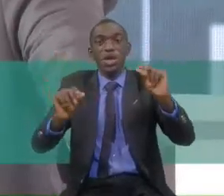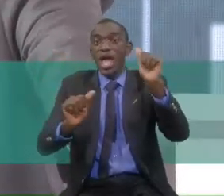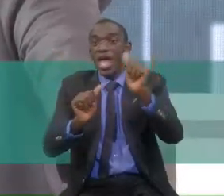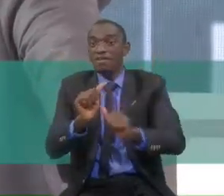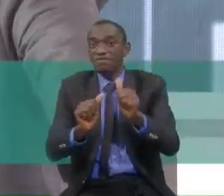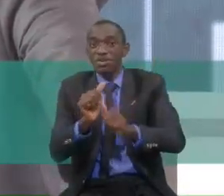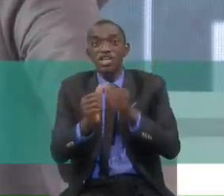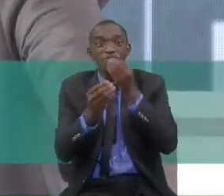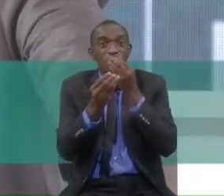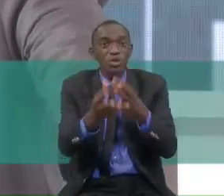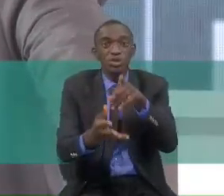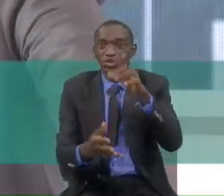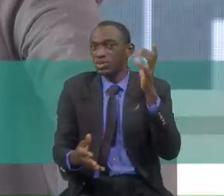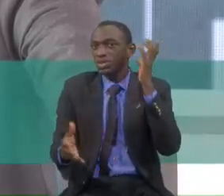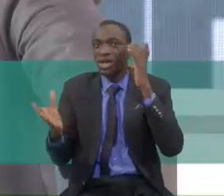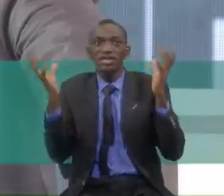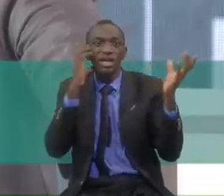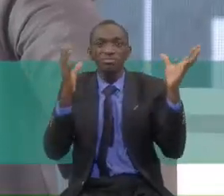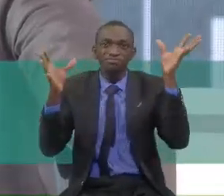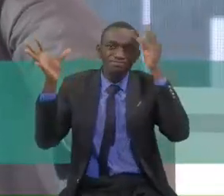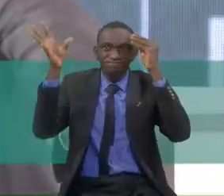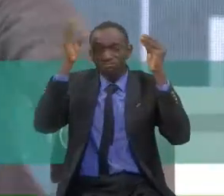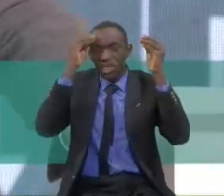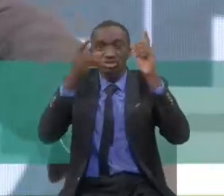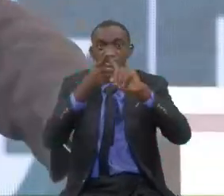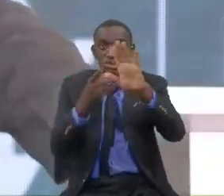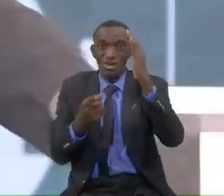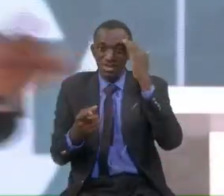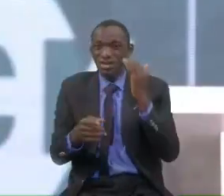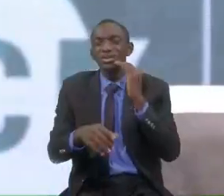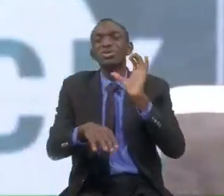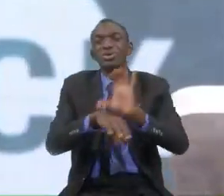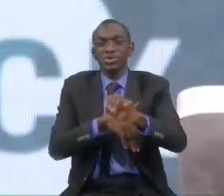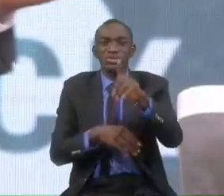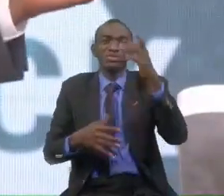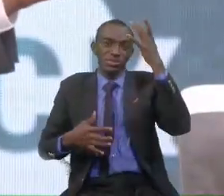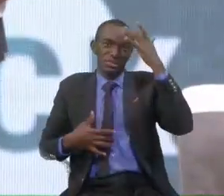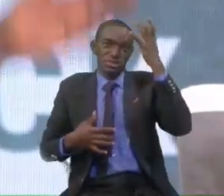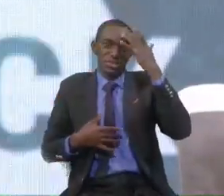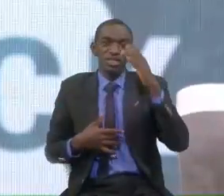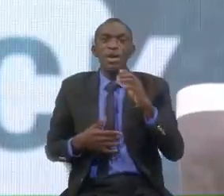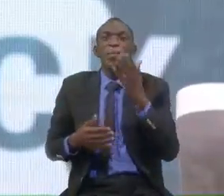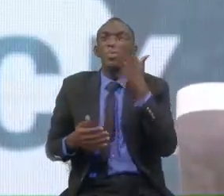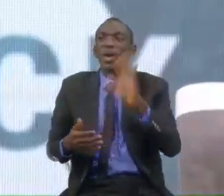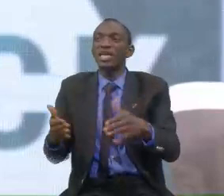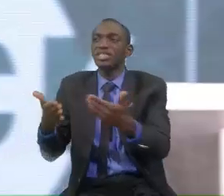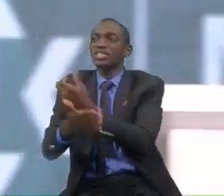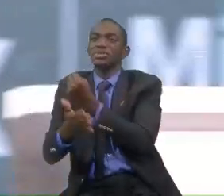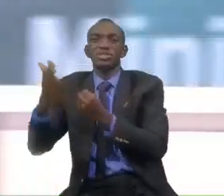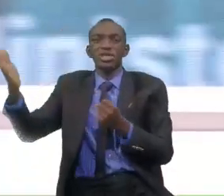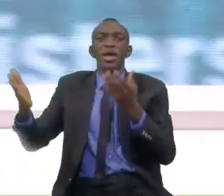our head makes us sick. Every kind of bad news we